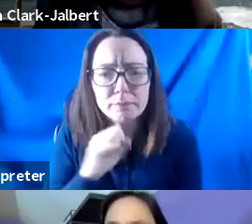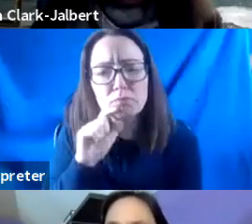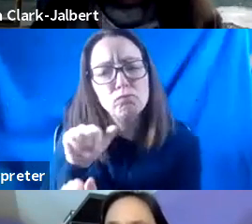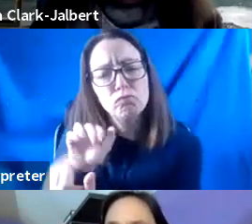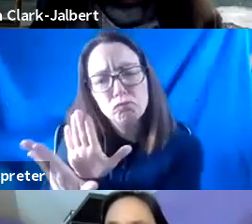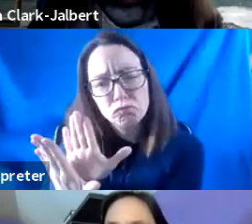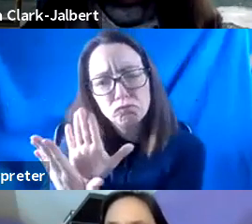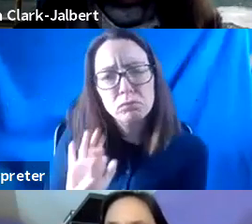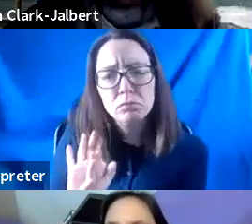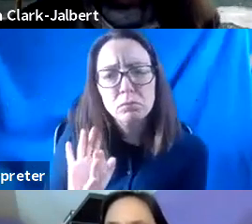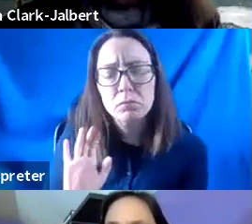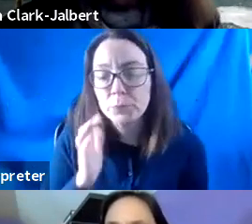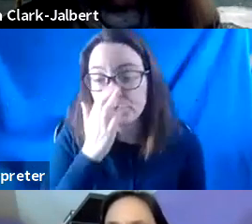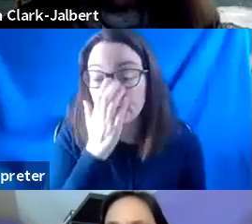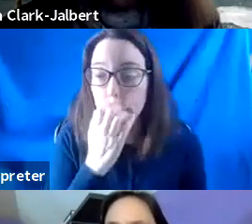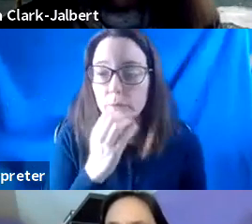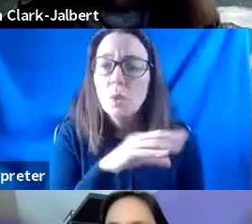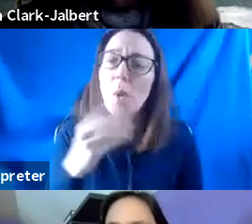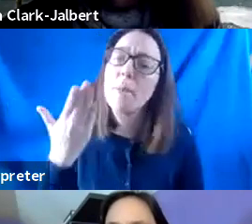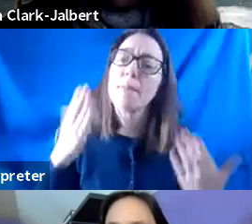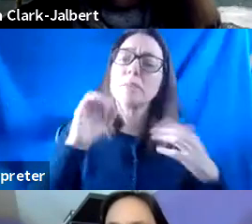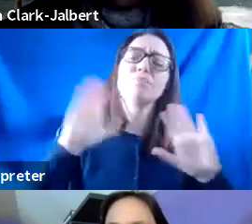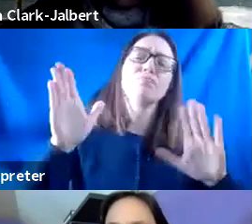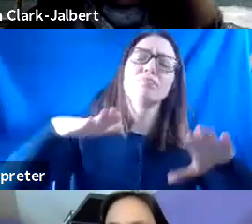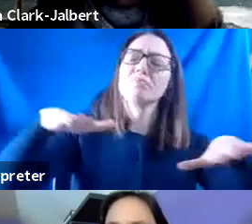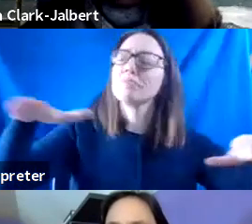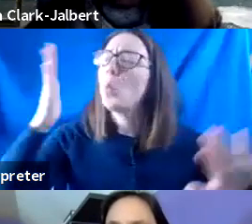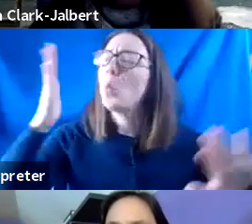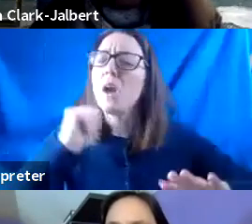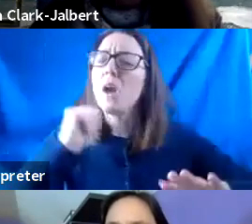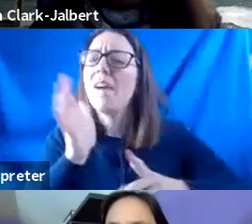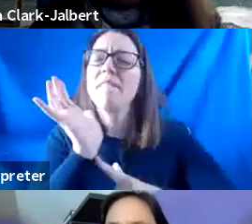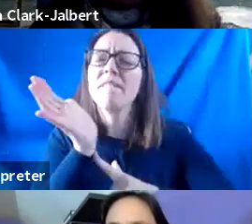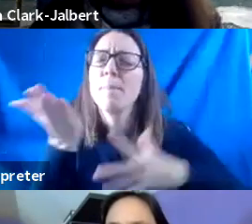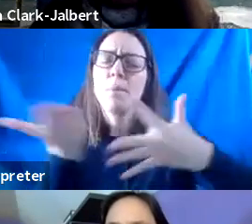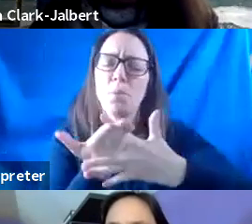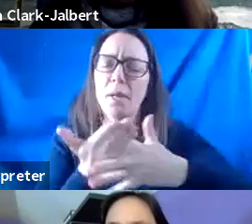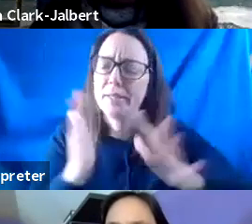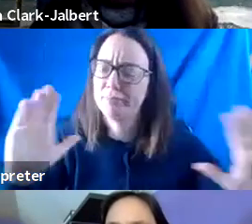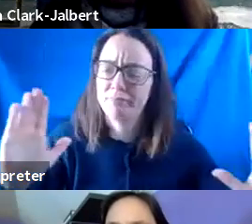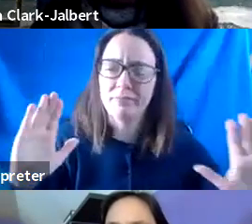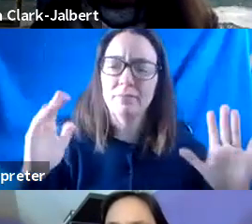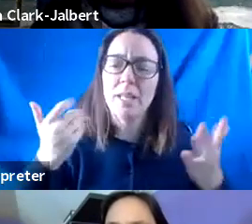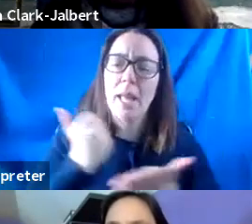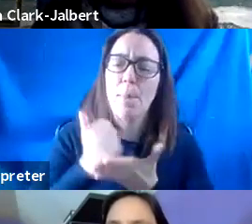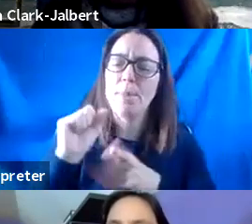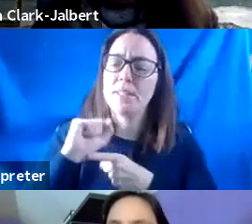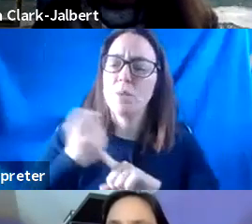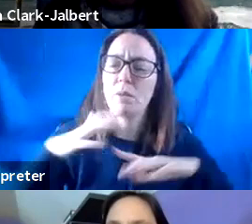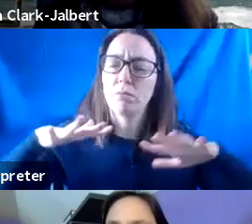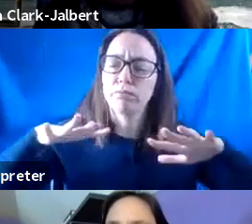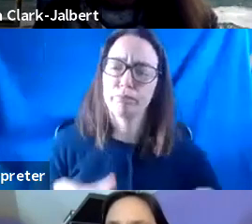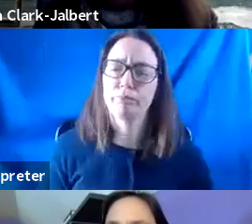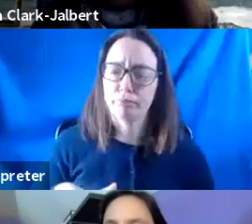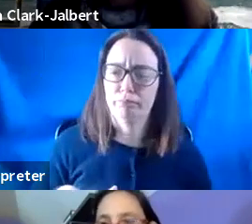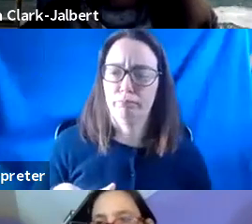maybe just take that one, hey, let's take a 5-minute break, kind of diffuse the situation at that point. So it all depends